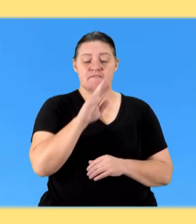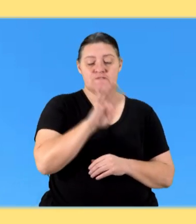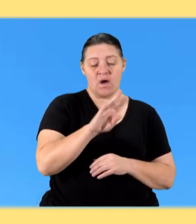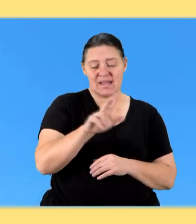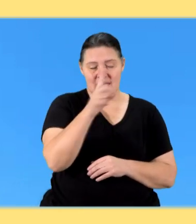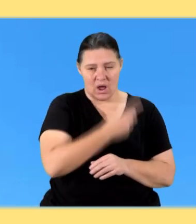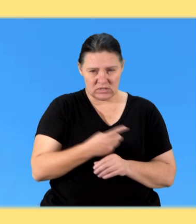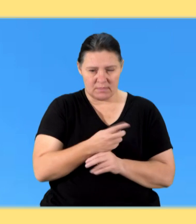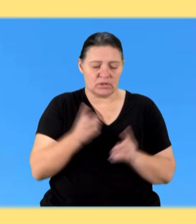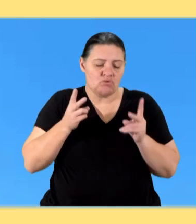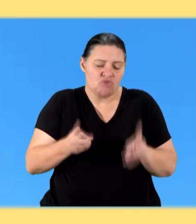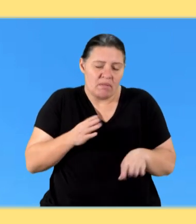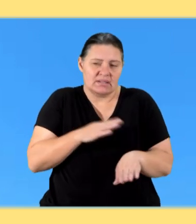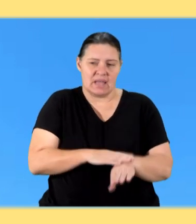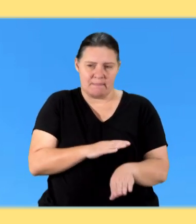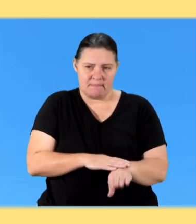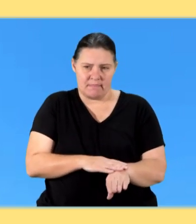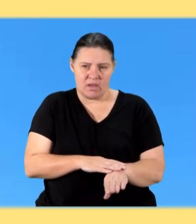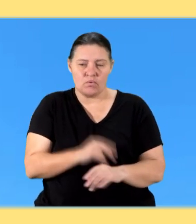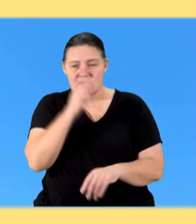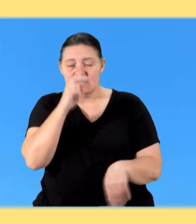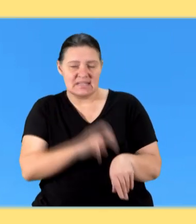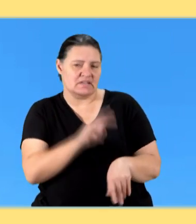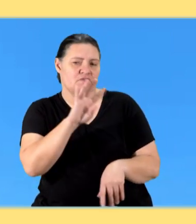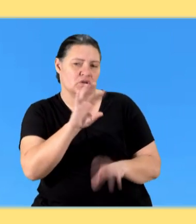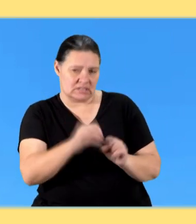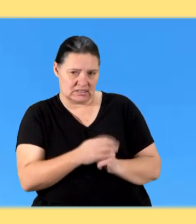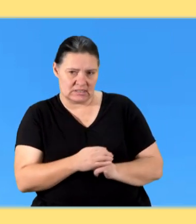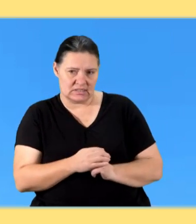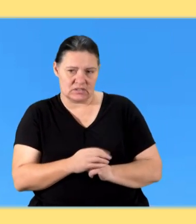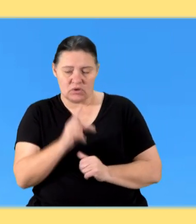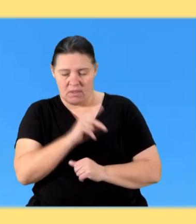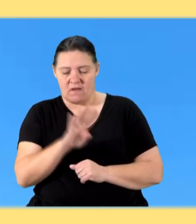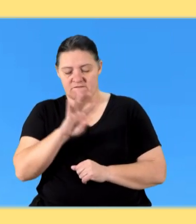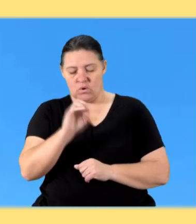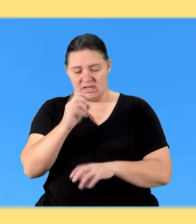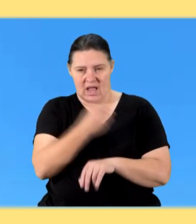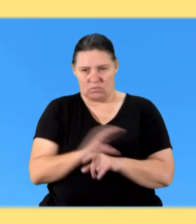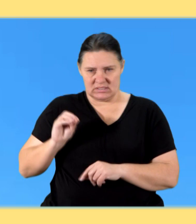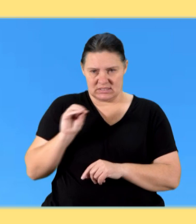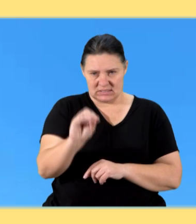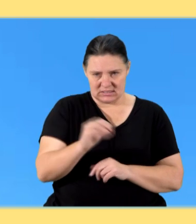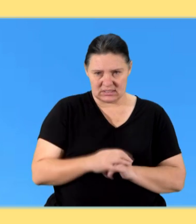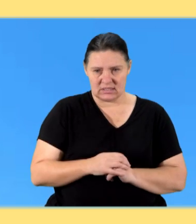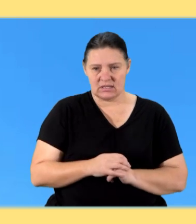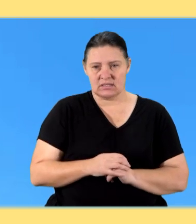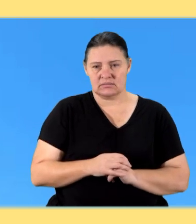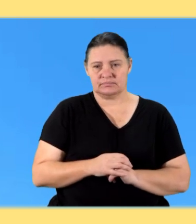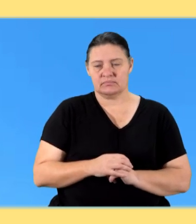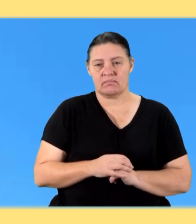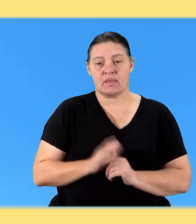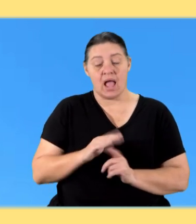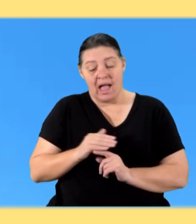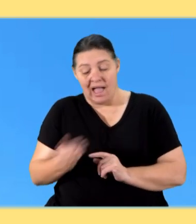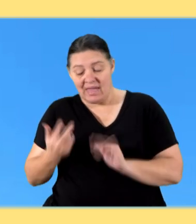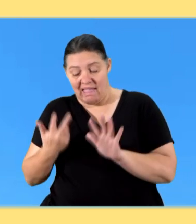48 hours. But in our normal time, we need only 40. So I'm going to bring my 40 hours here.